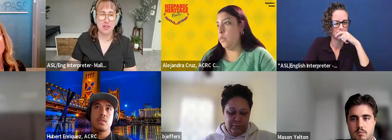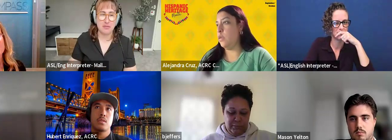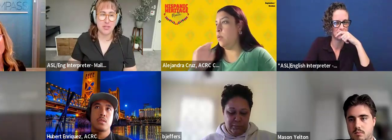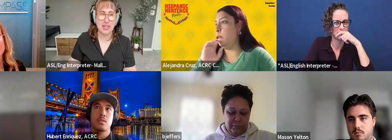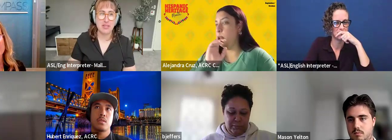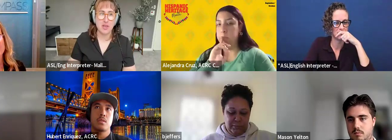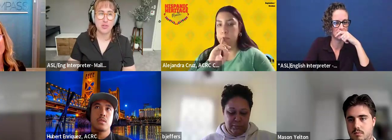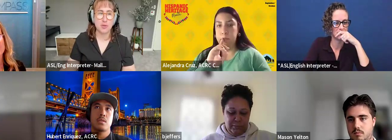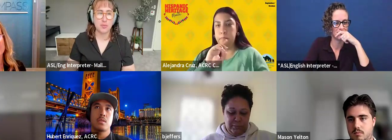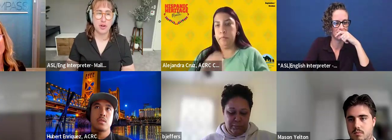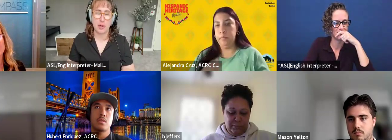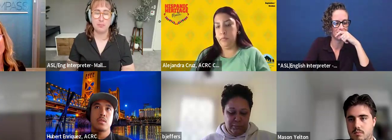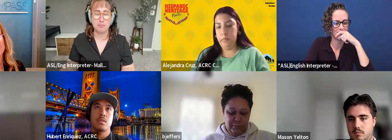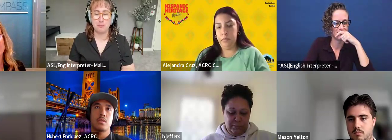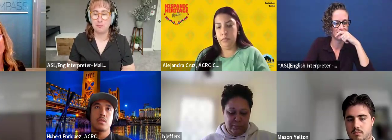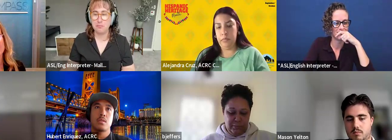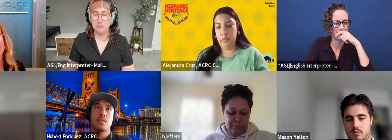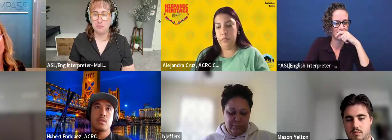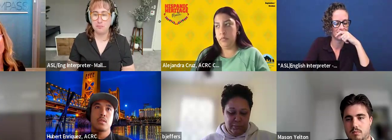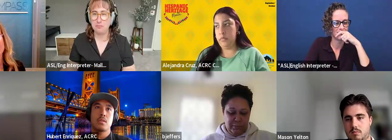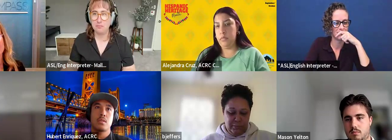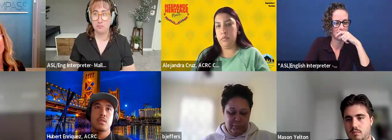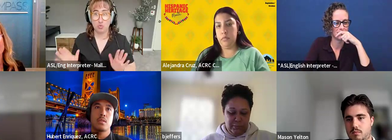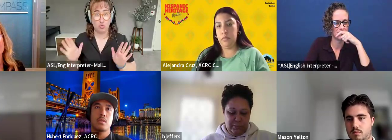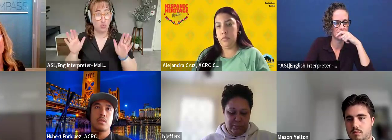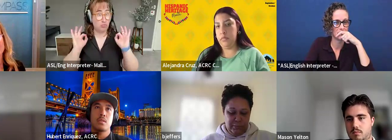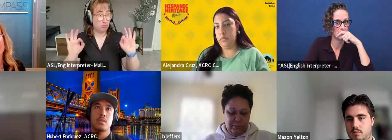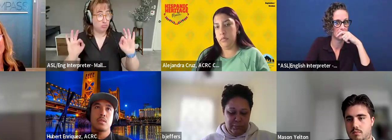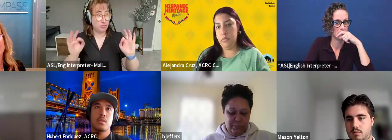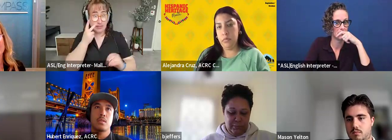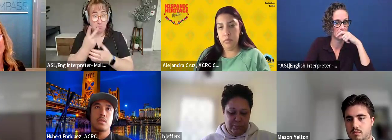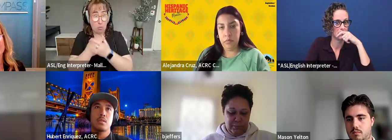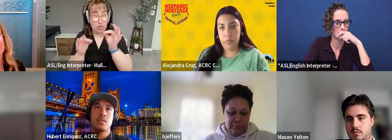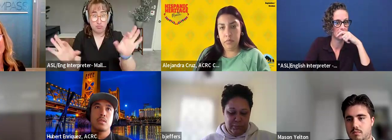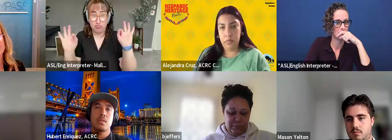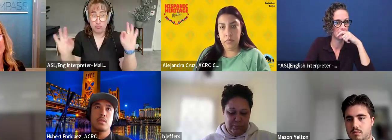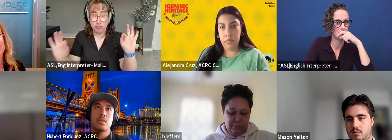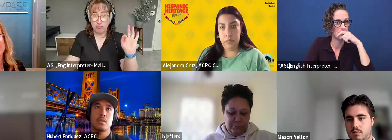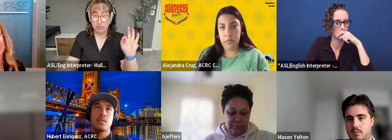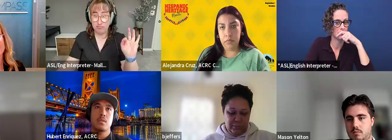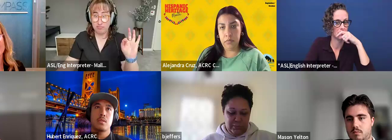we're gonna Another deaf person saying, thank you. It's so much better now. Okay, is that good?